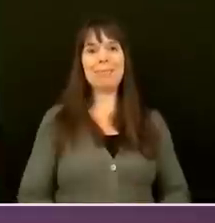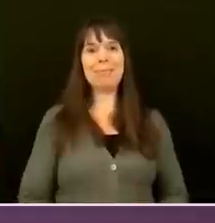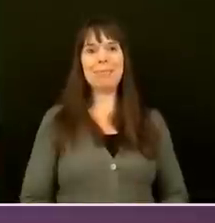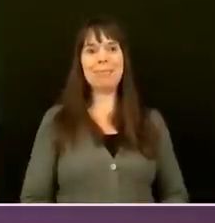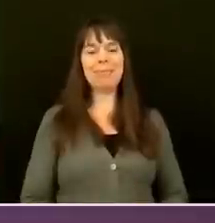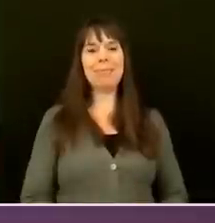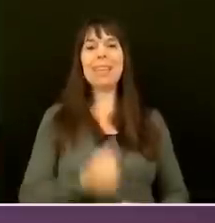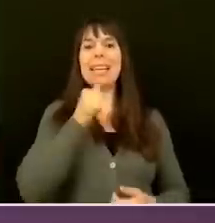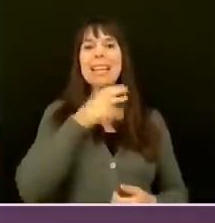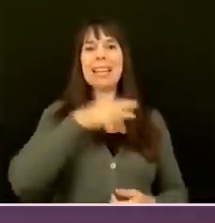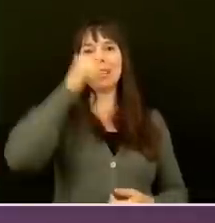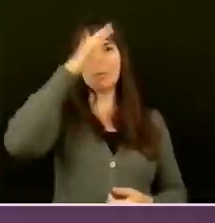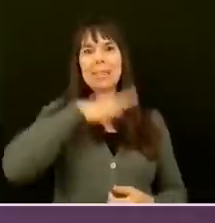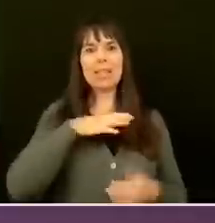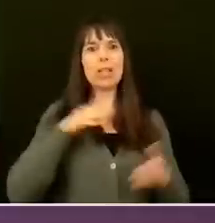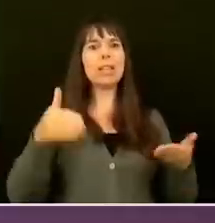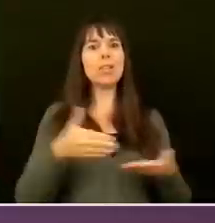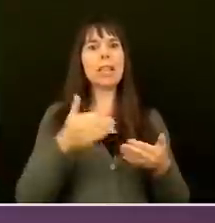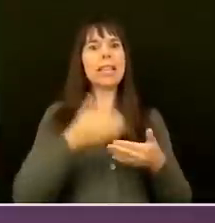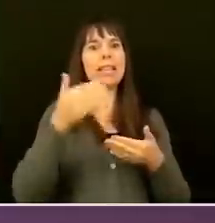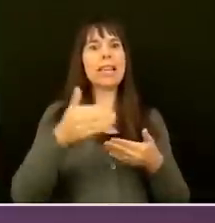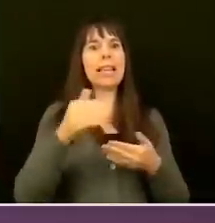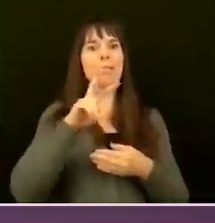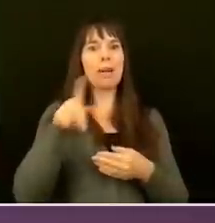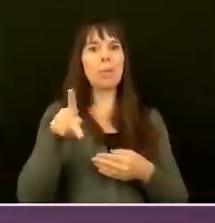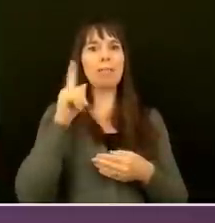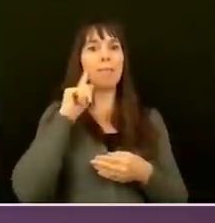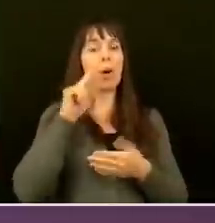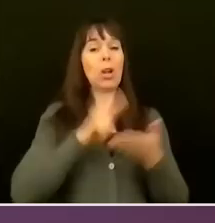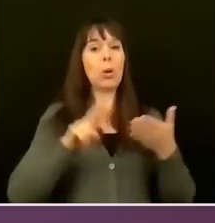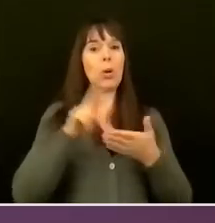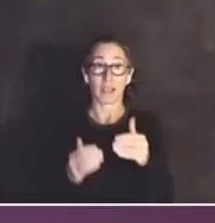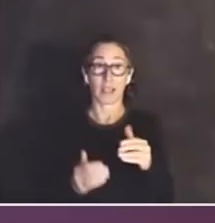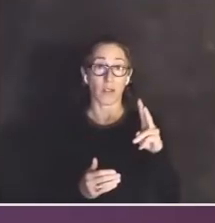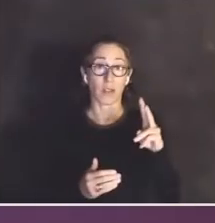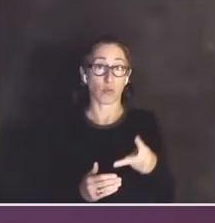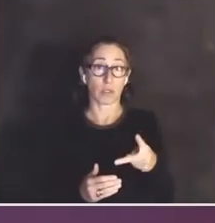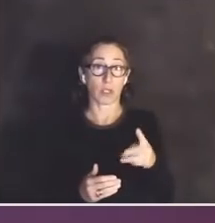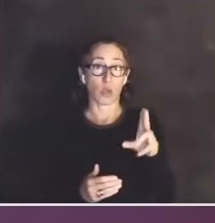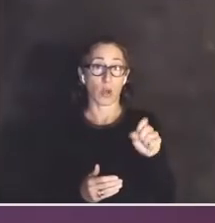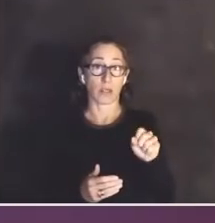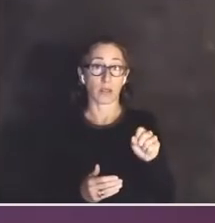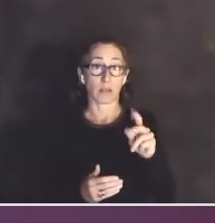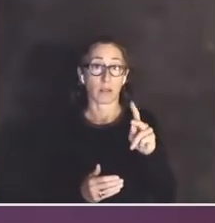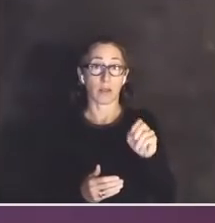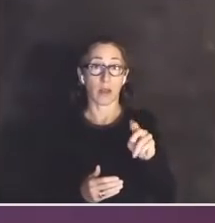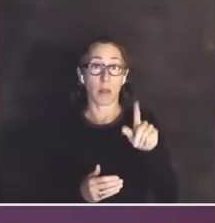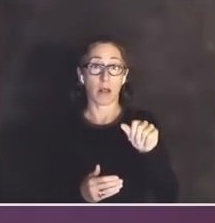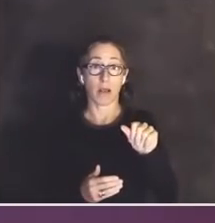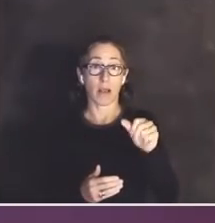Ladies and gentlemen, introducing the next vice president of the United States, Kamala Harris.